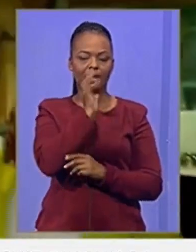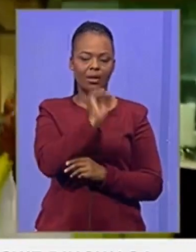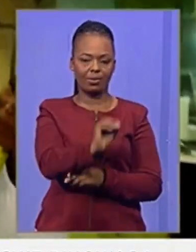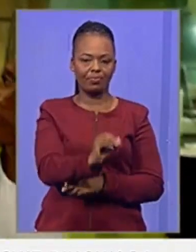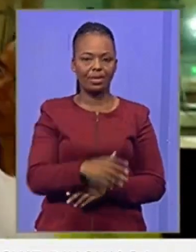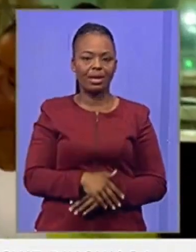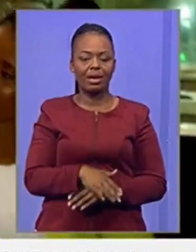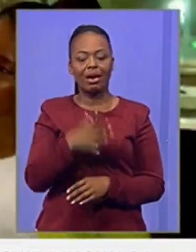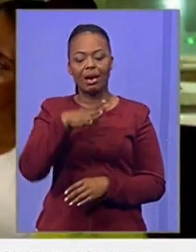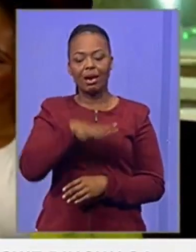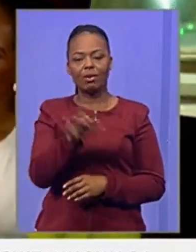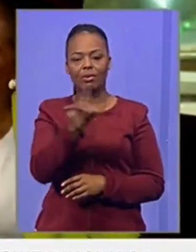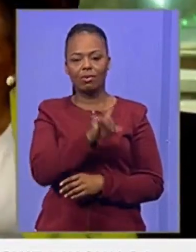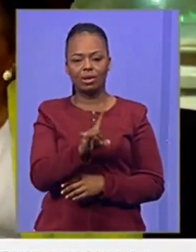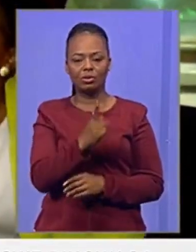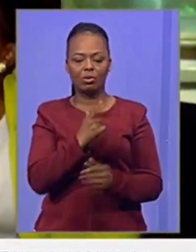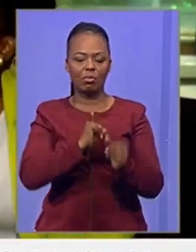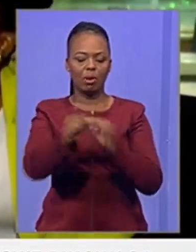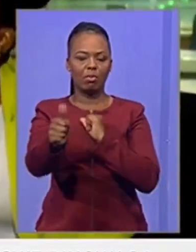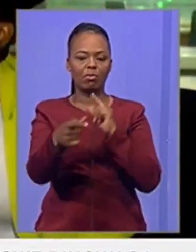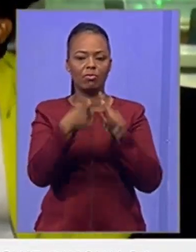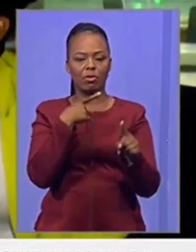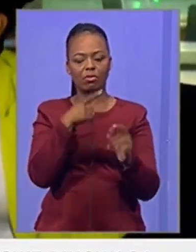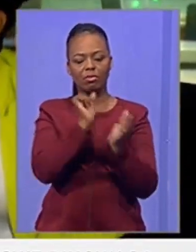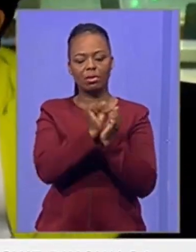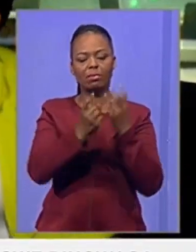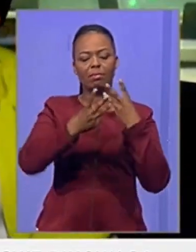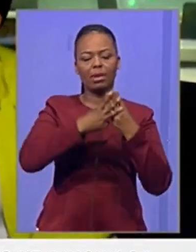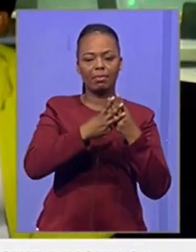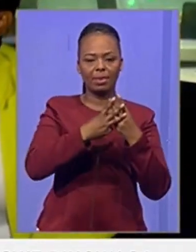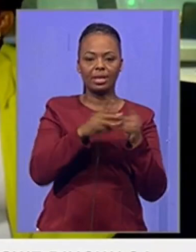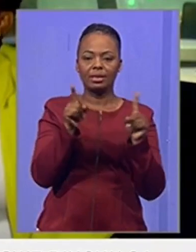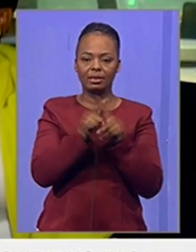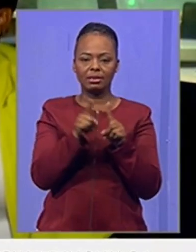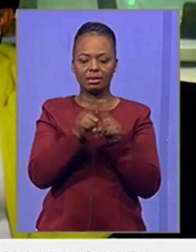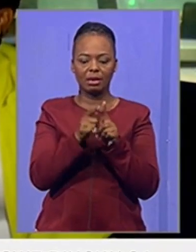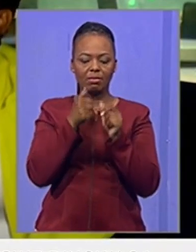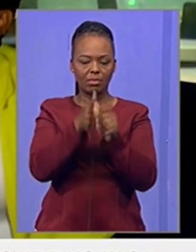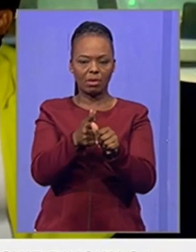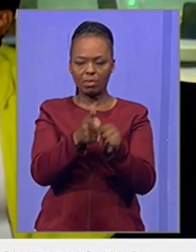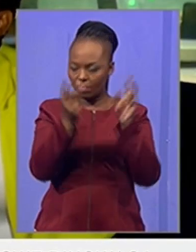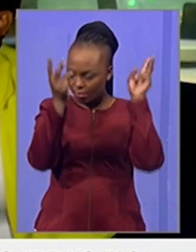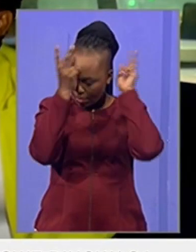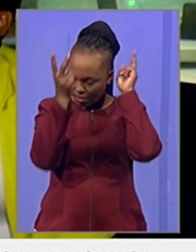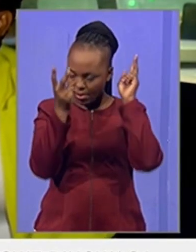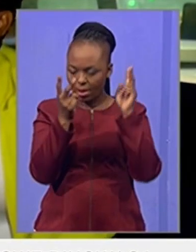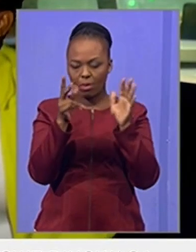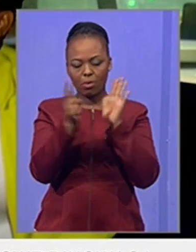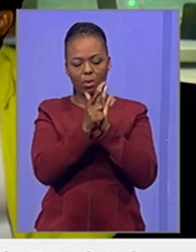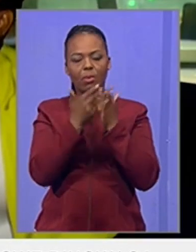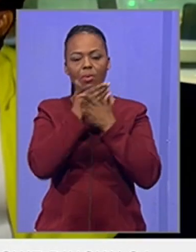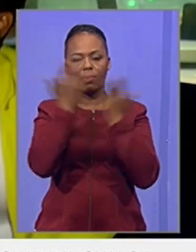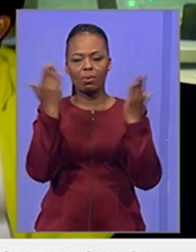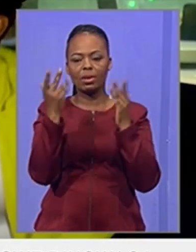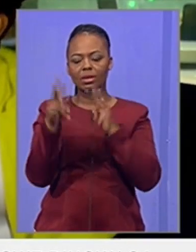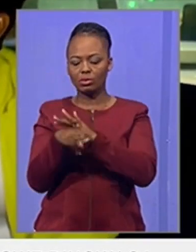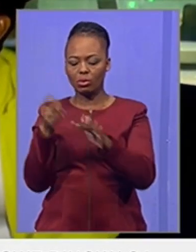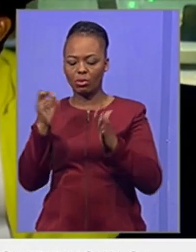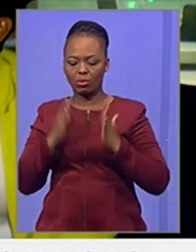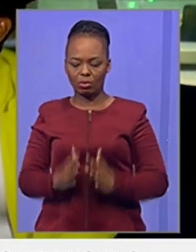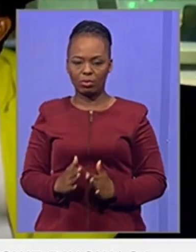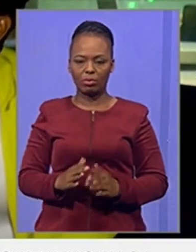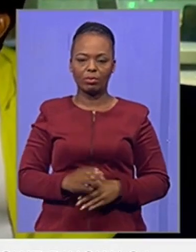ga tsona go akaretsa go ngwega kwa kgolegelong go se latele molao wa tshiamiso go tontolola ga setopo le